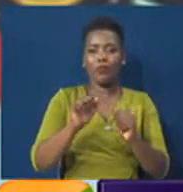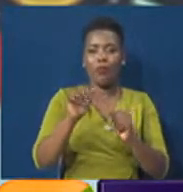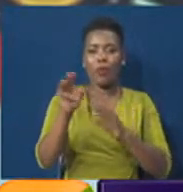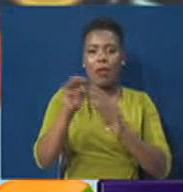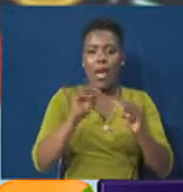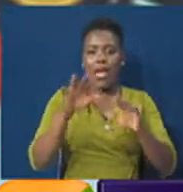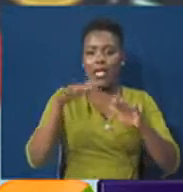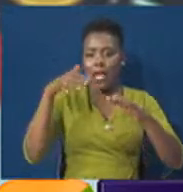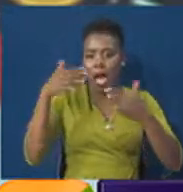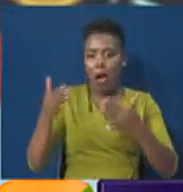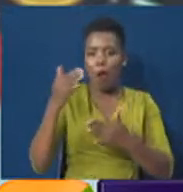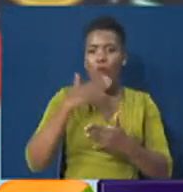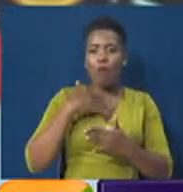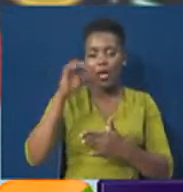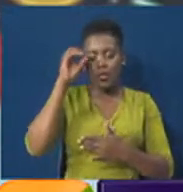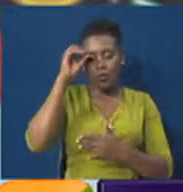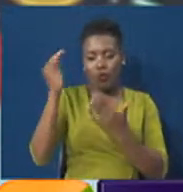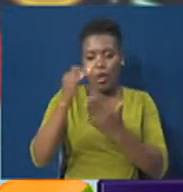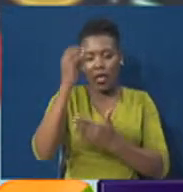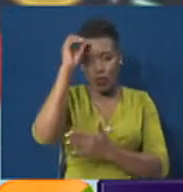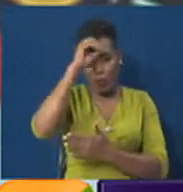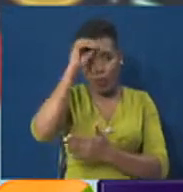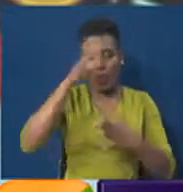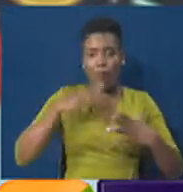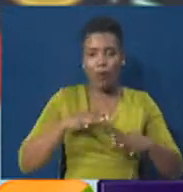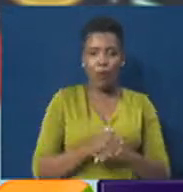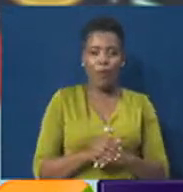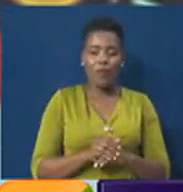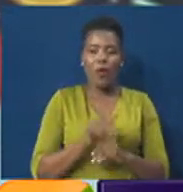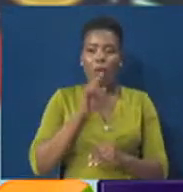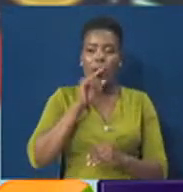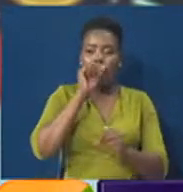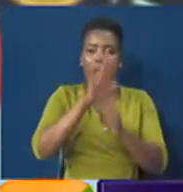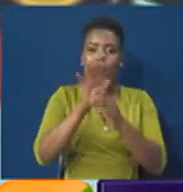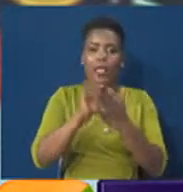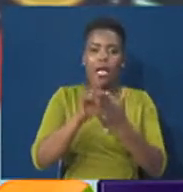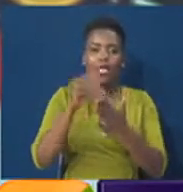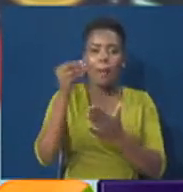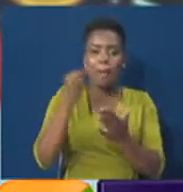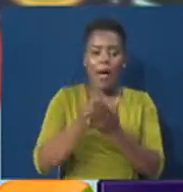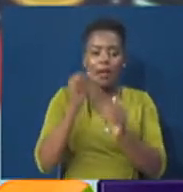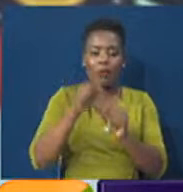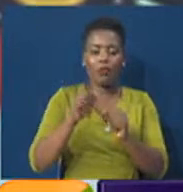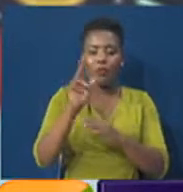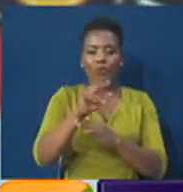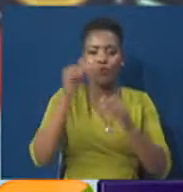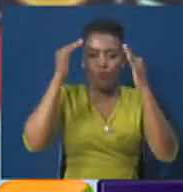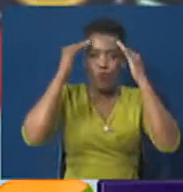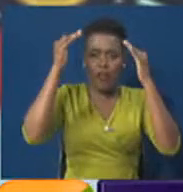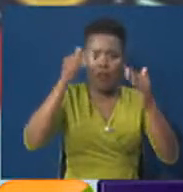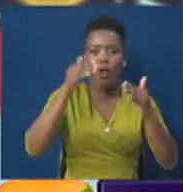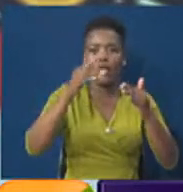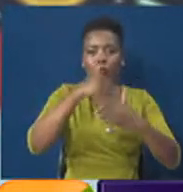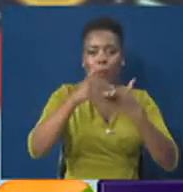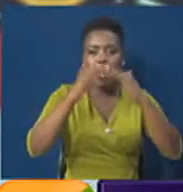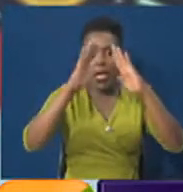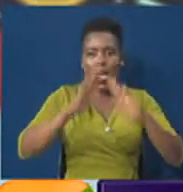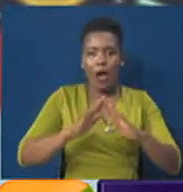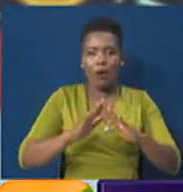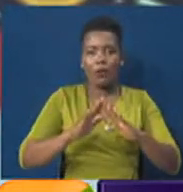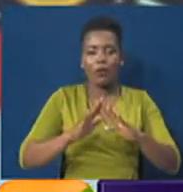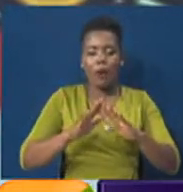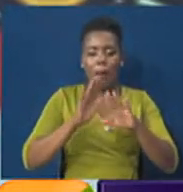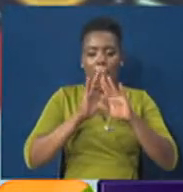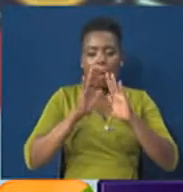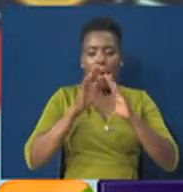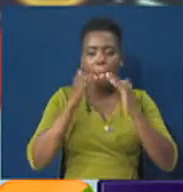managed. So one thing you can be assured of, that money will go for the intended purpose. Right. So through these regulations, we are